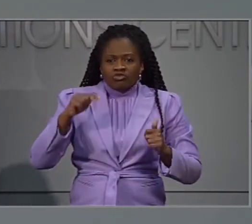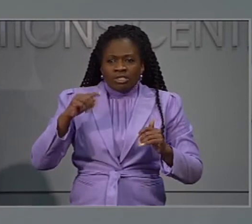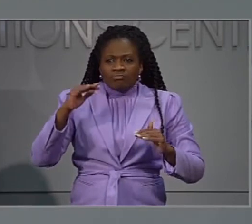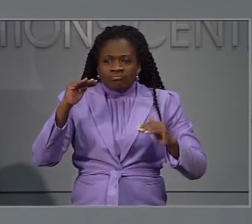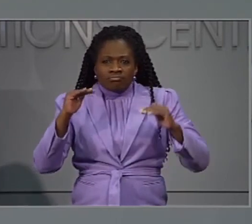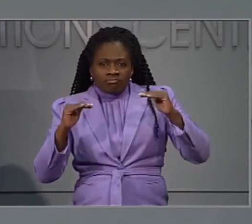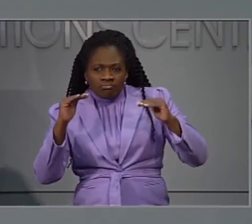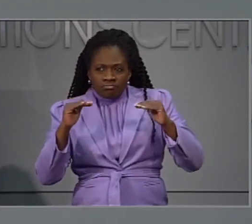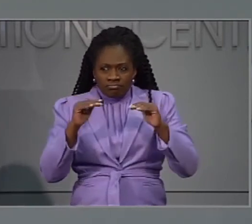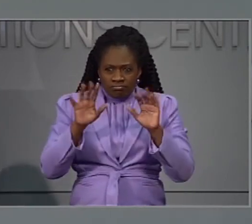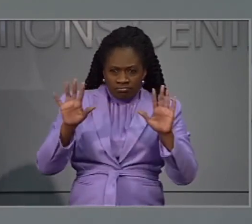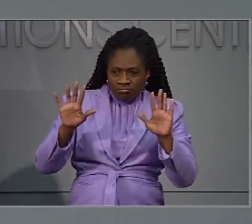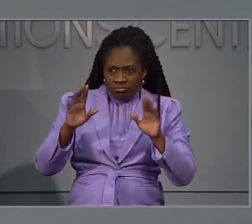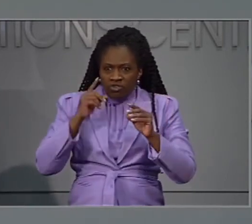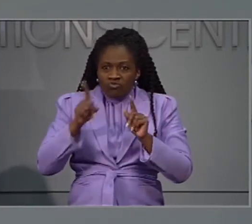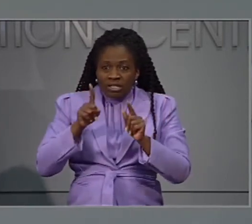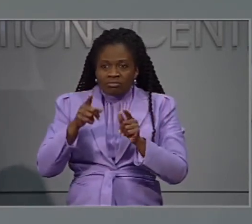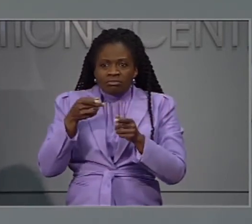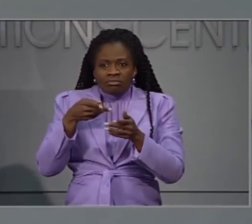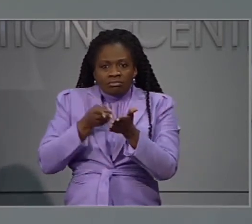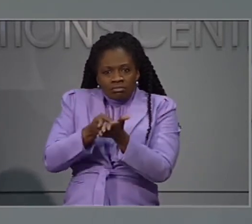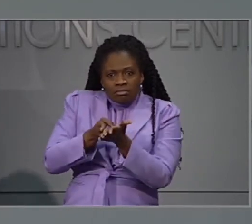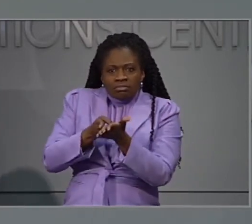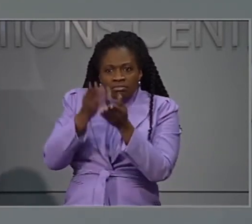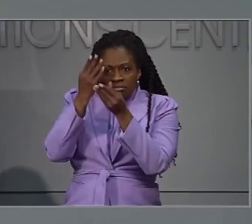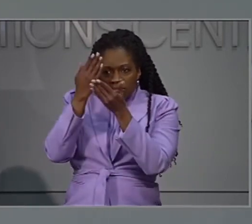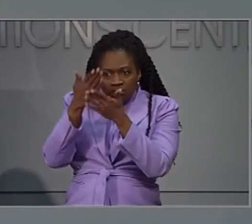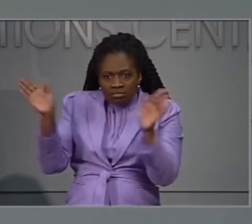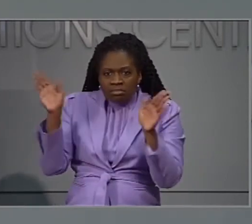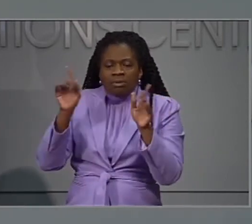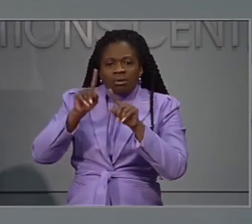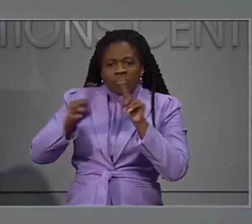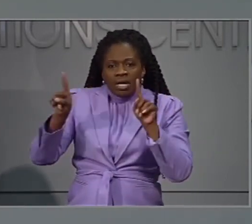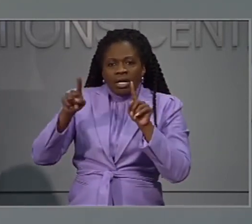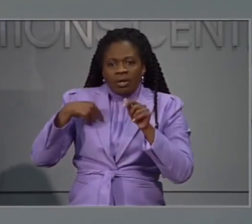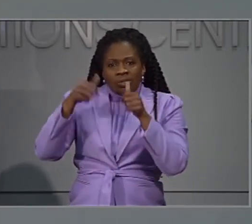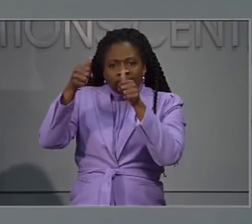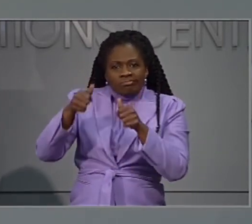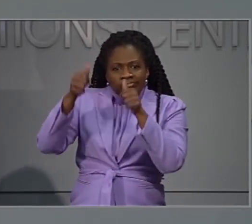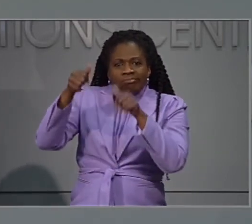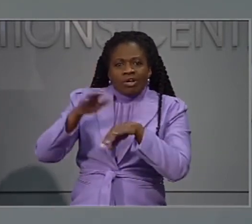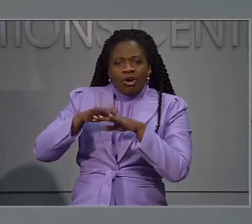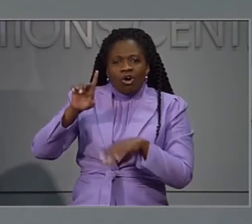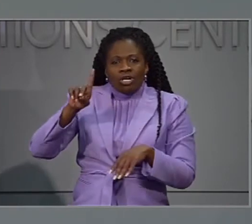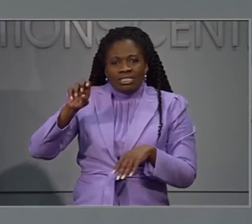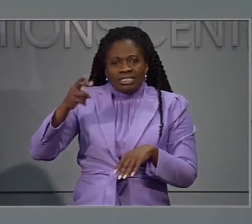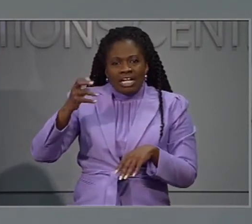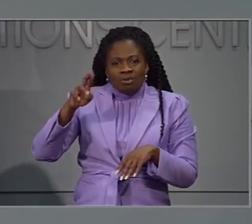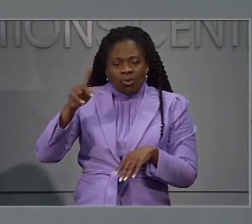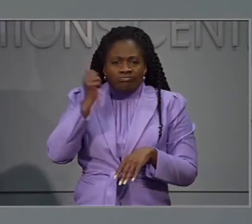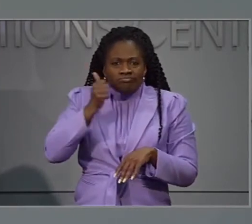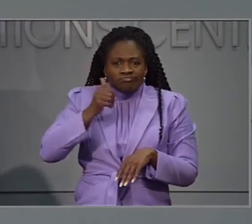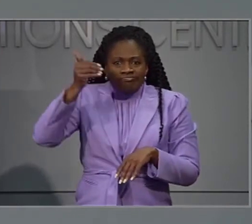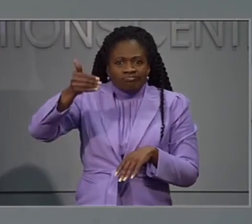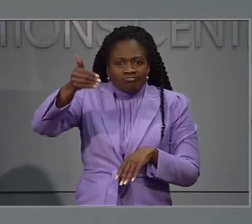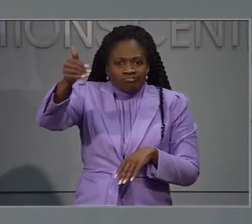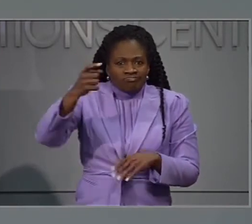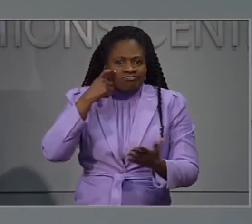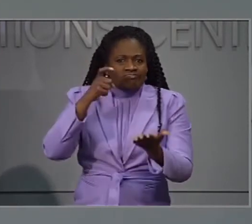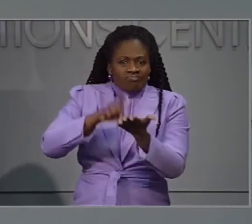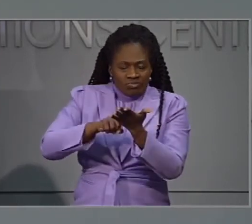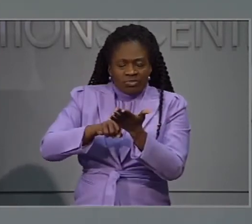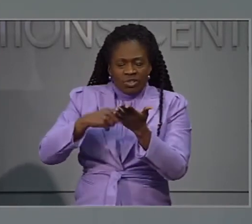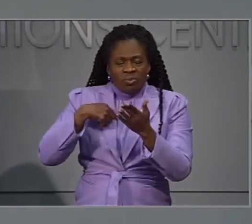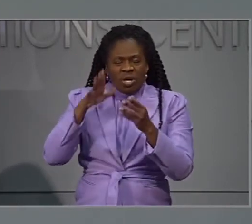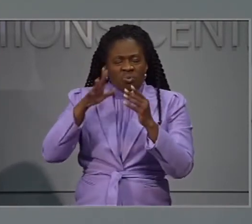share information. We continue to update that information on our dashboard daily, and we will continue to